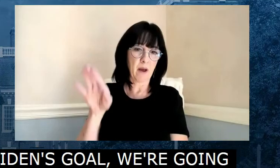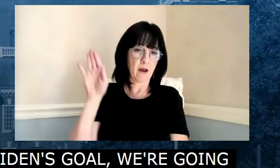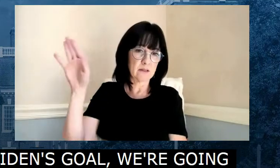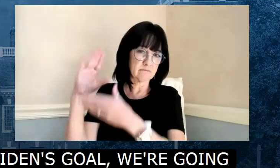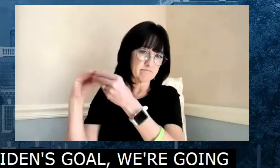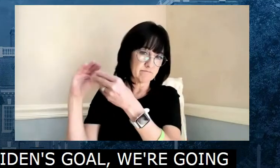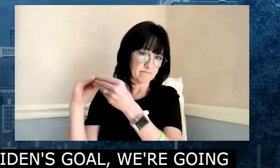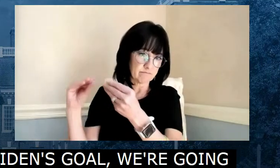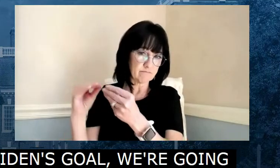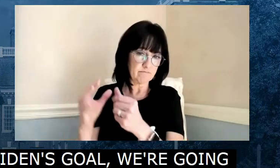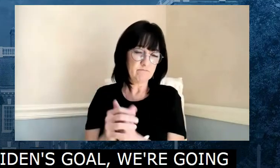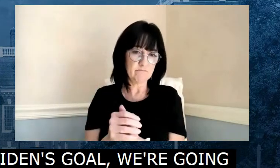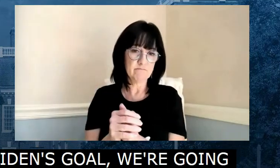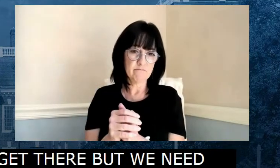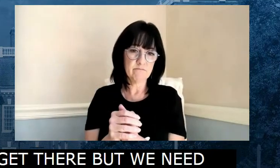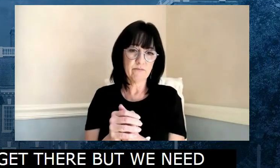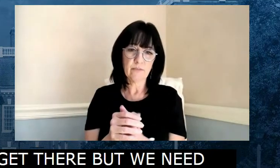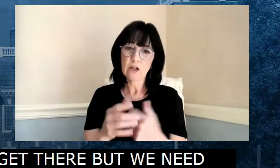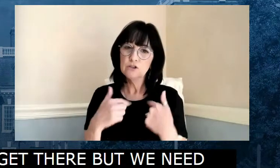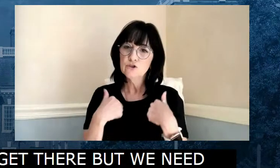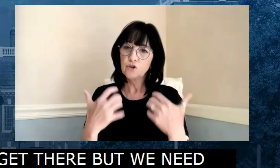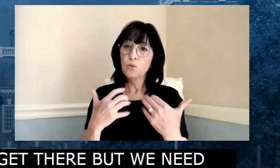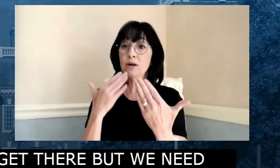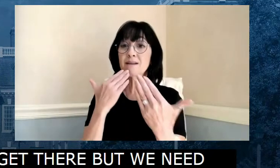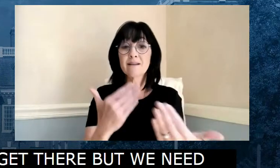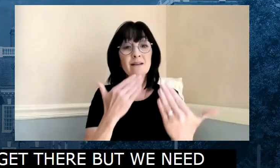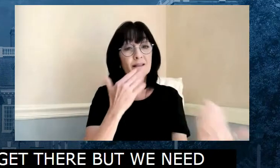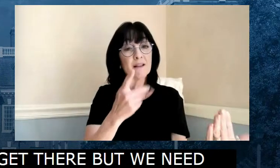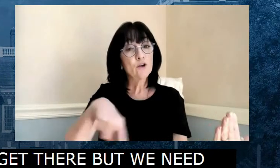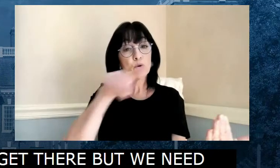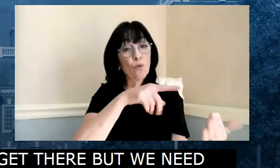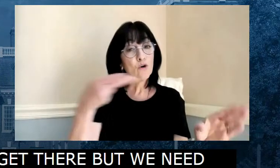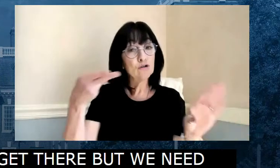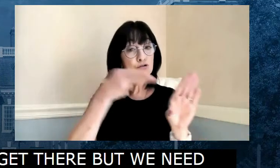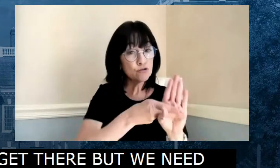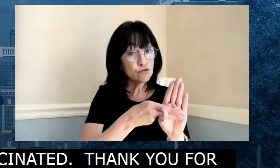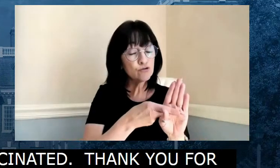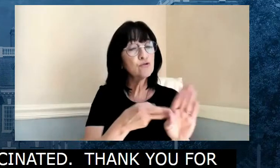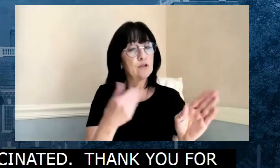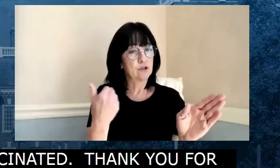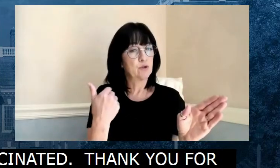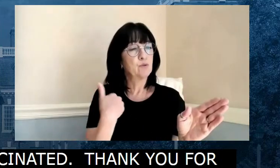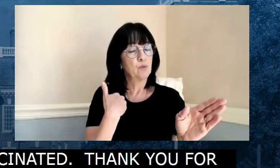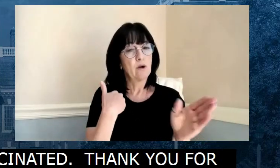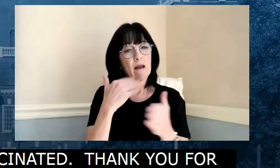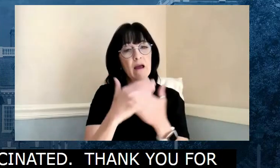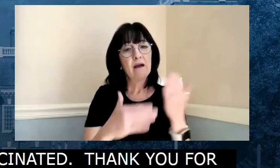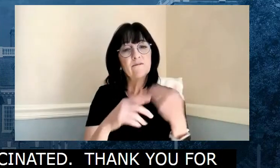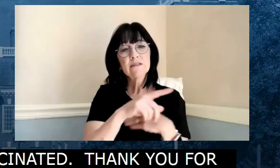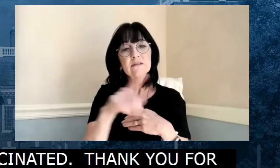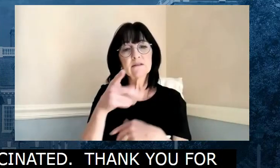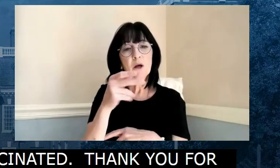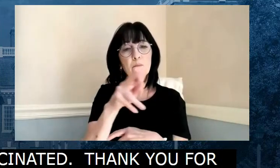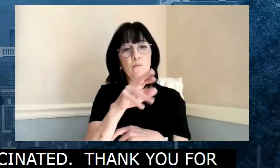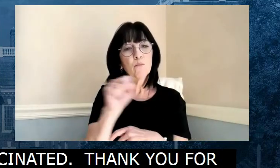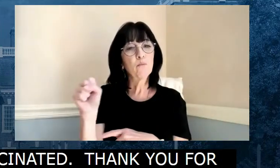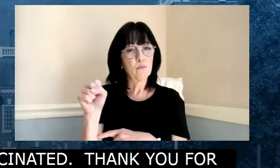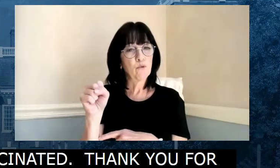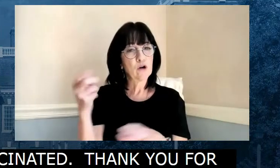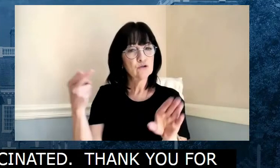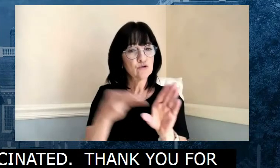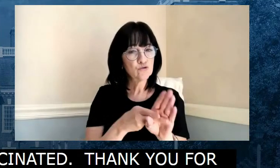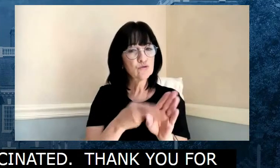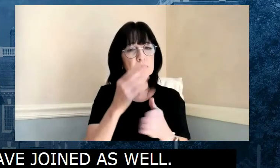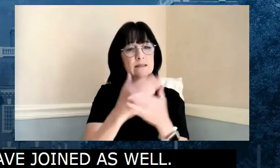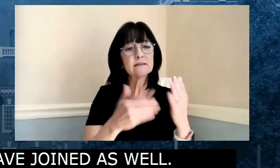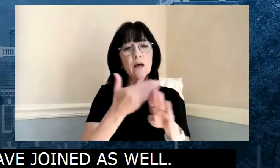are unvaccinated. So thank you all for joining us. I know we have press that have joined as well. There's some pre-submitted questions,